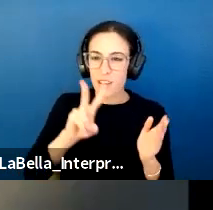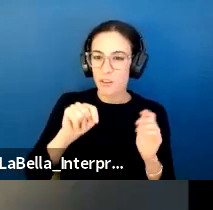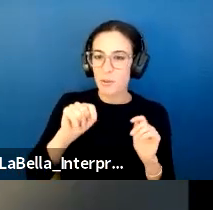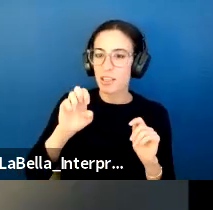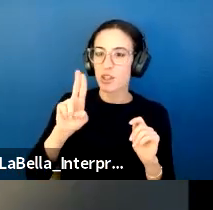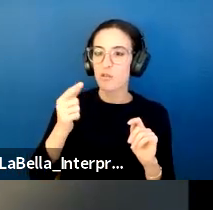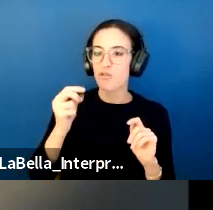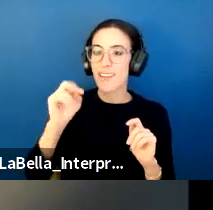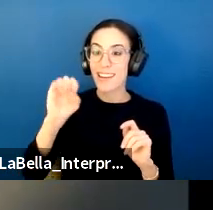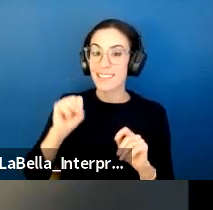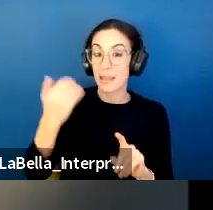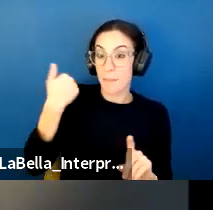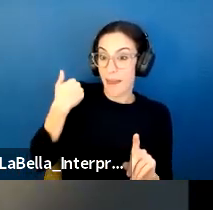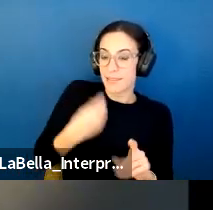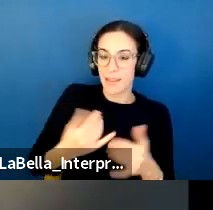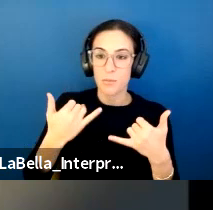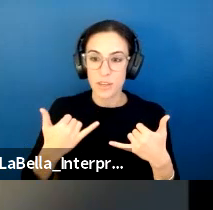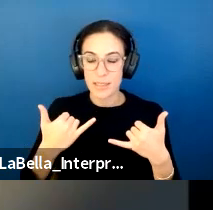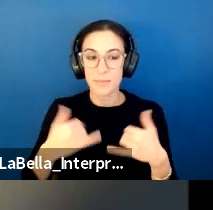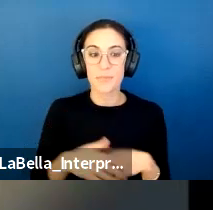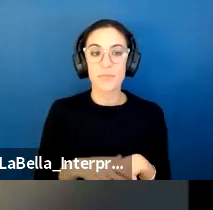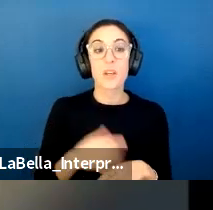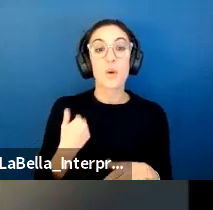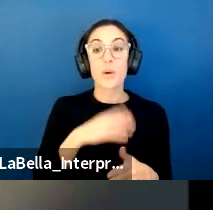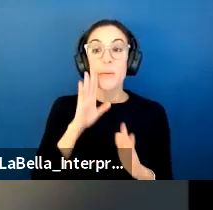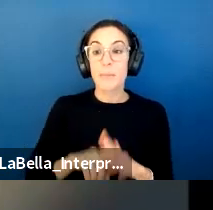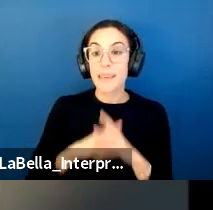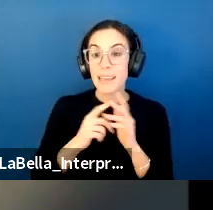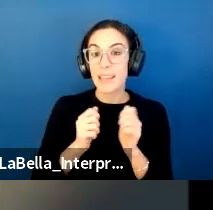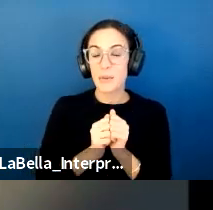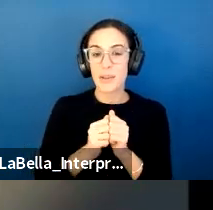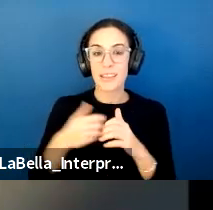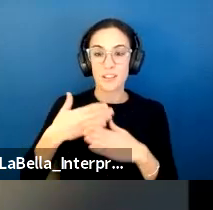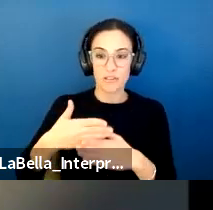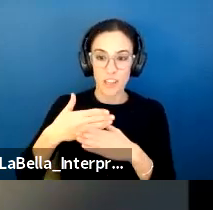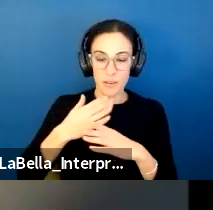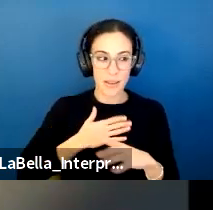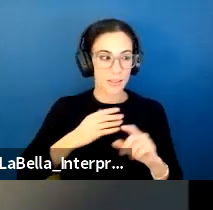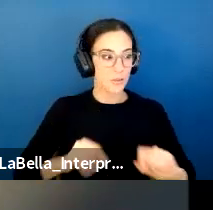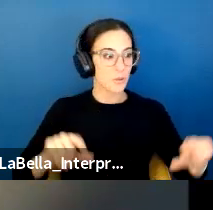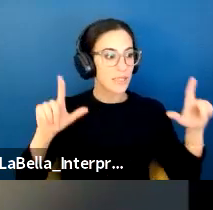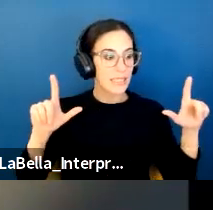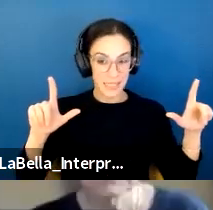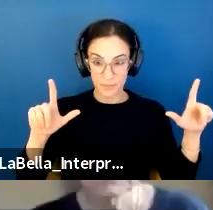past and in the present. Let me begin with a screen share here.